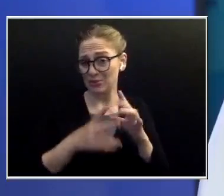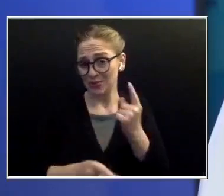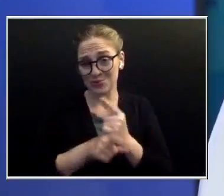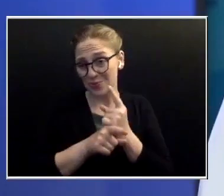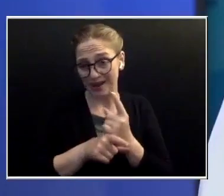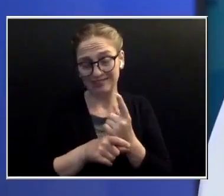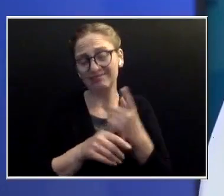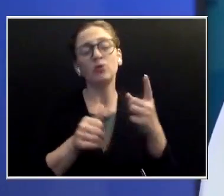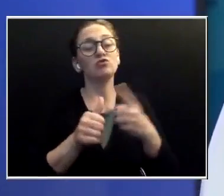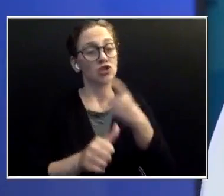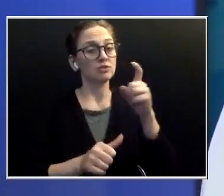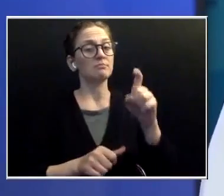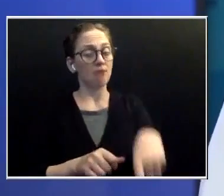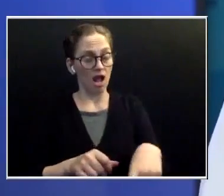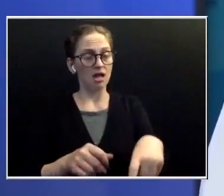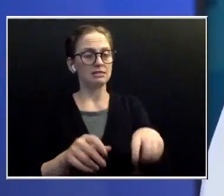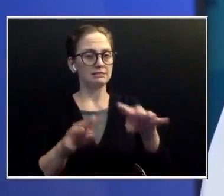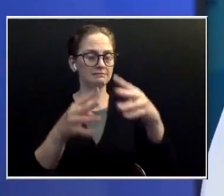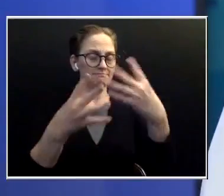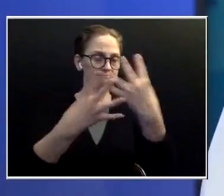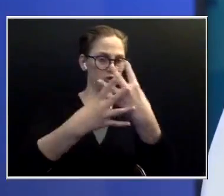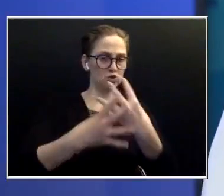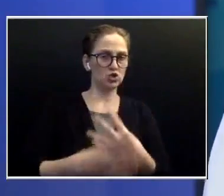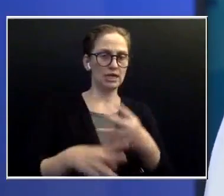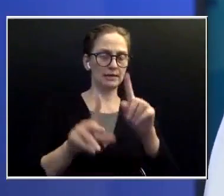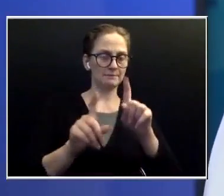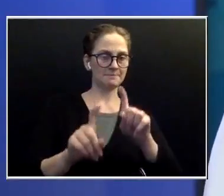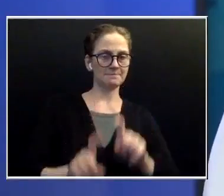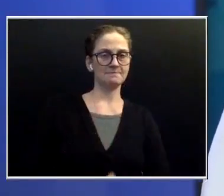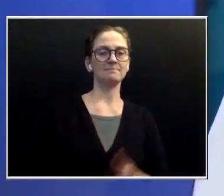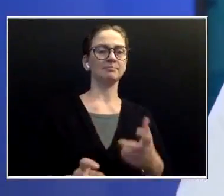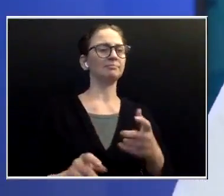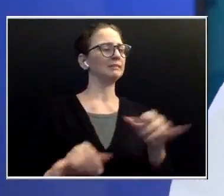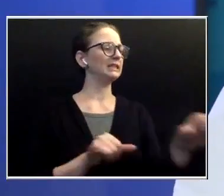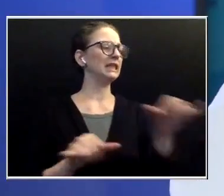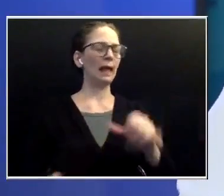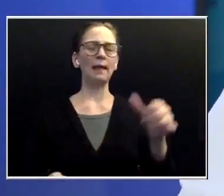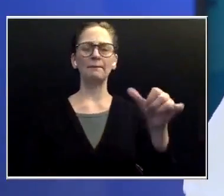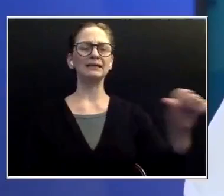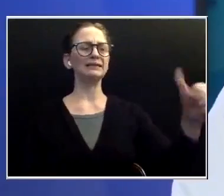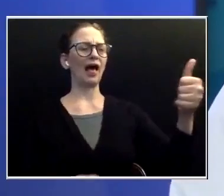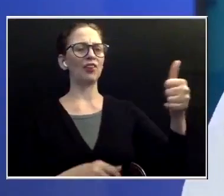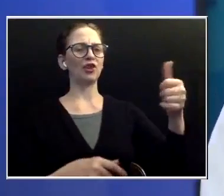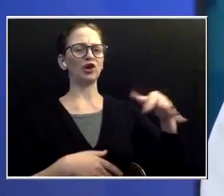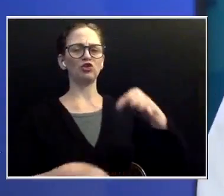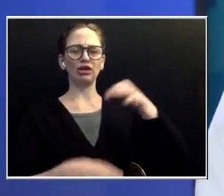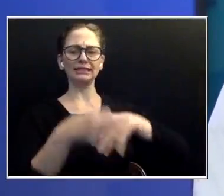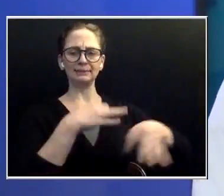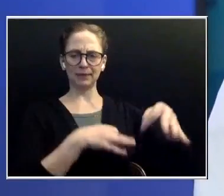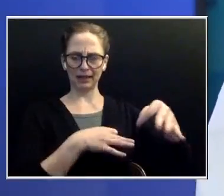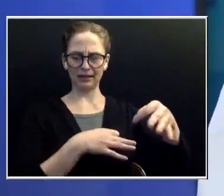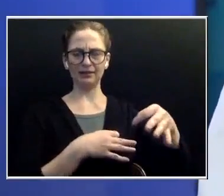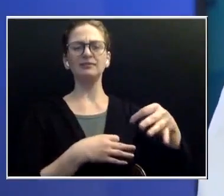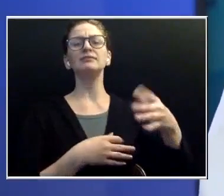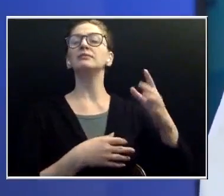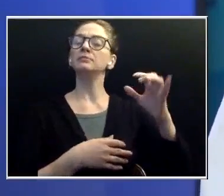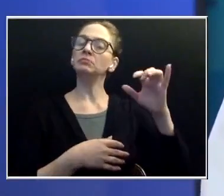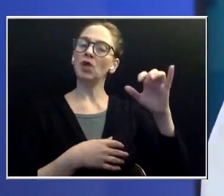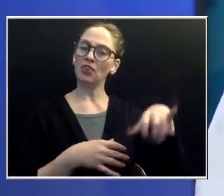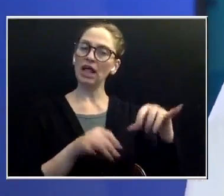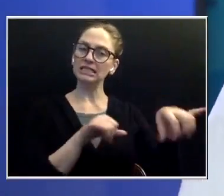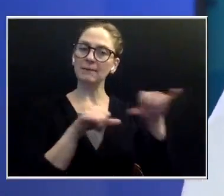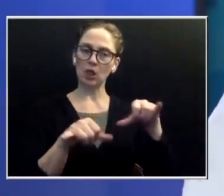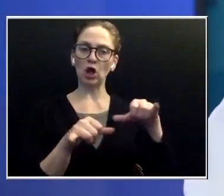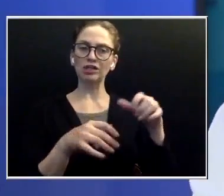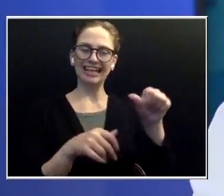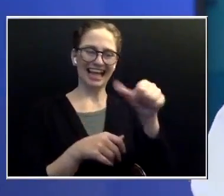treated as any transplant process. So we have to do the screening part. So in that part, it resembles actually transplantation. However, we don't have to be on long-term